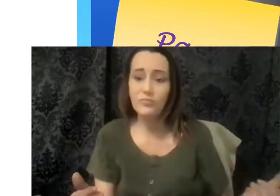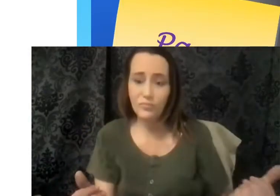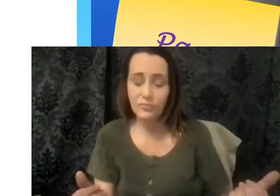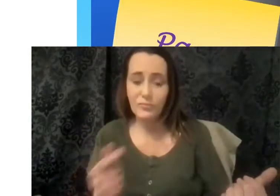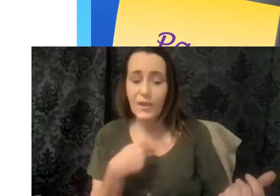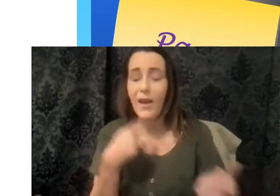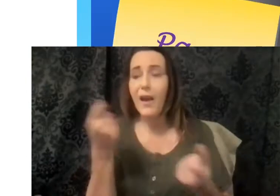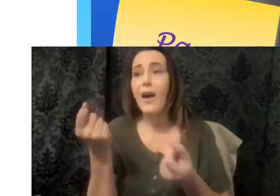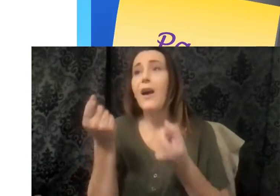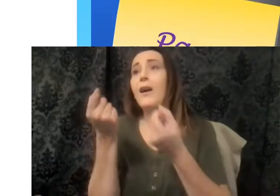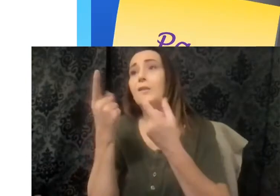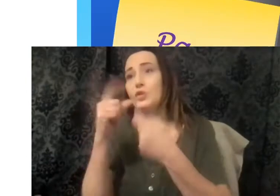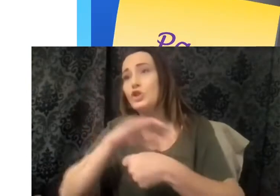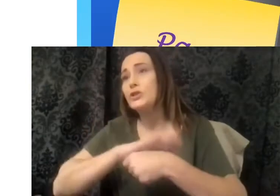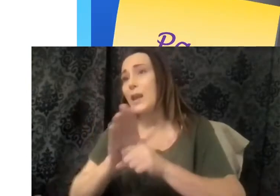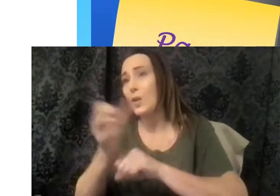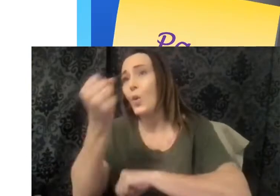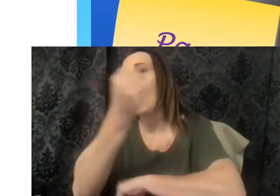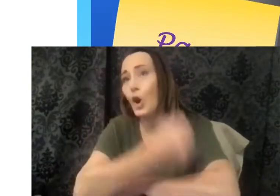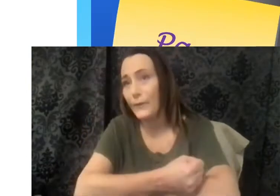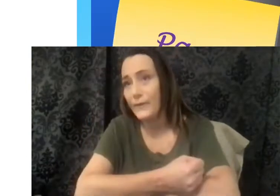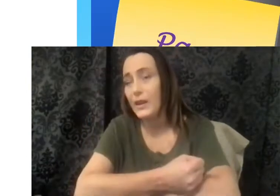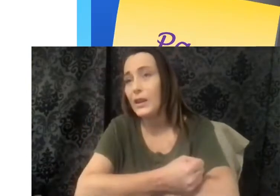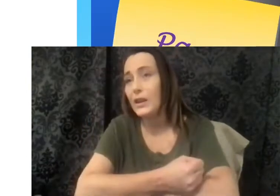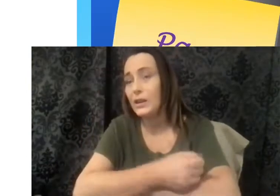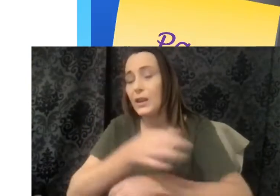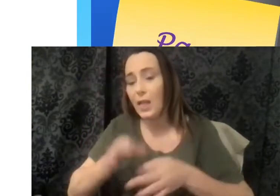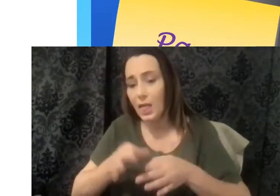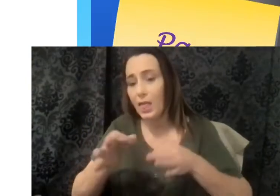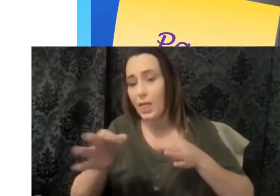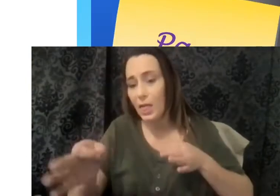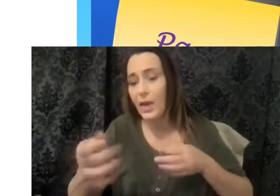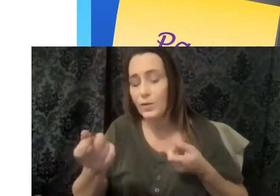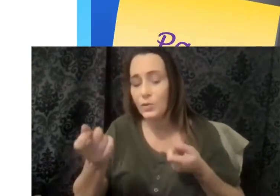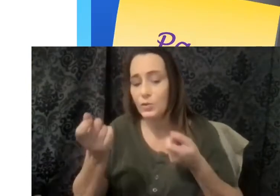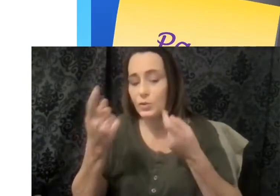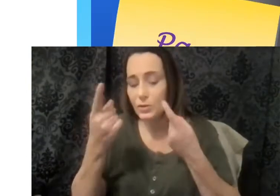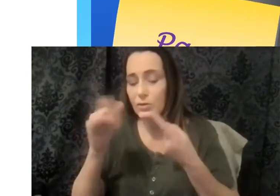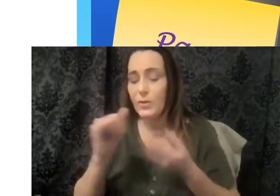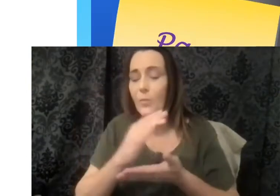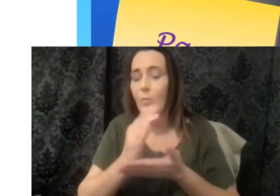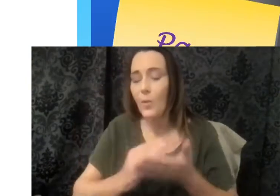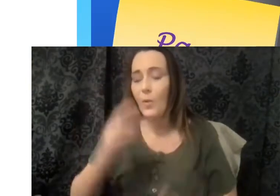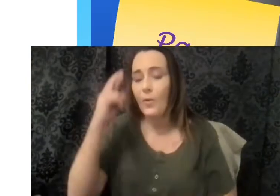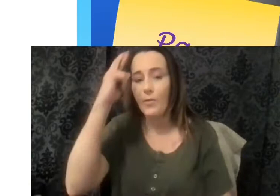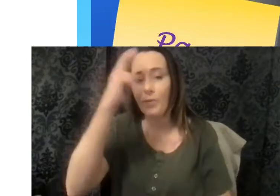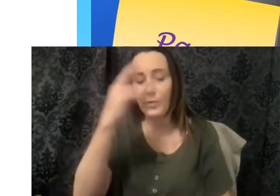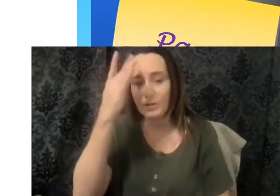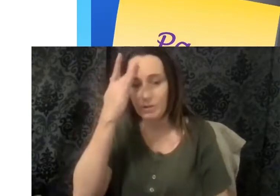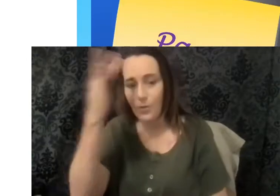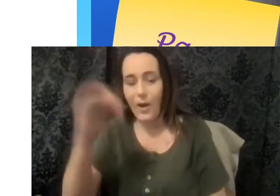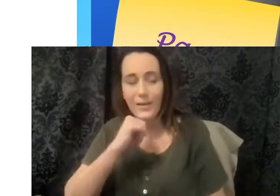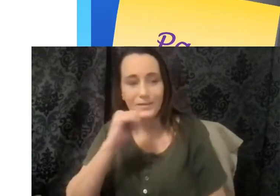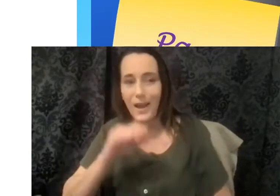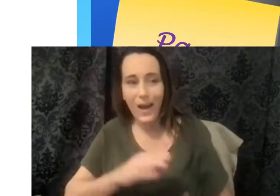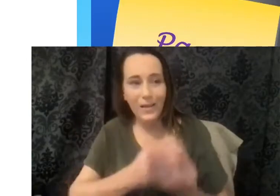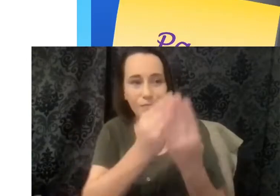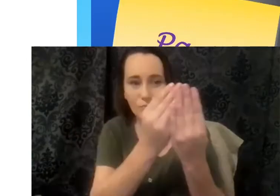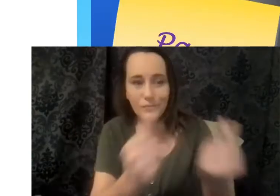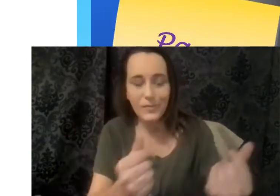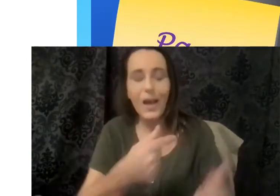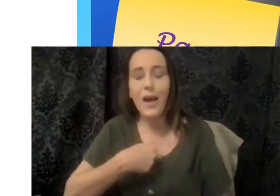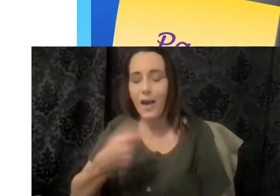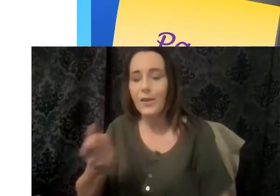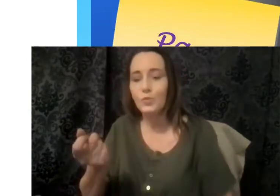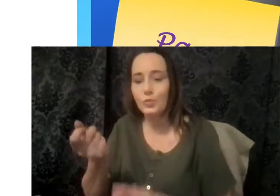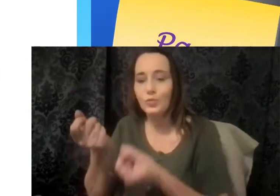COVID and laying off of things, and that's part of the reason why none of those have been addressed. So I do understand there are